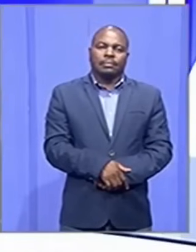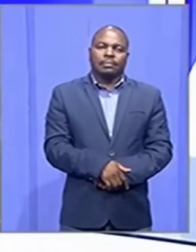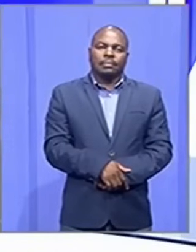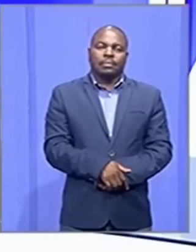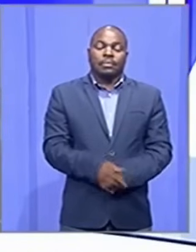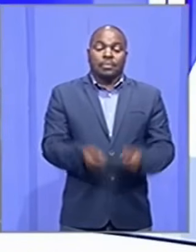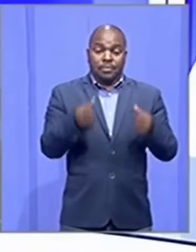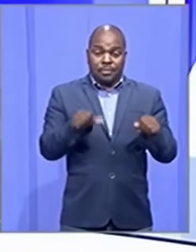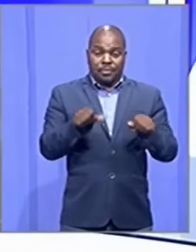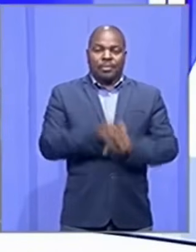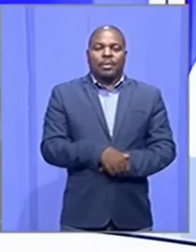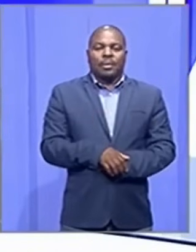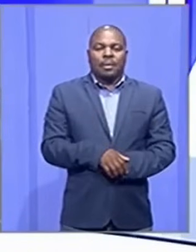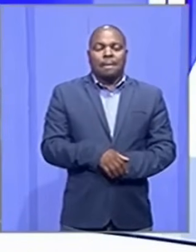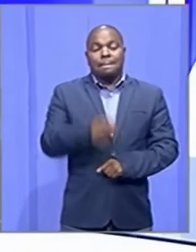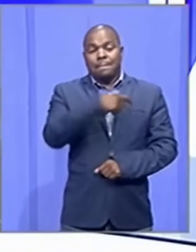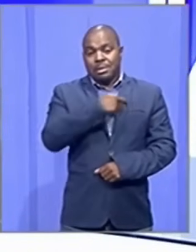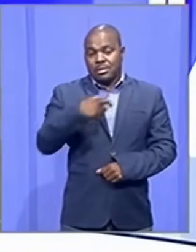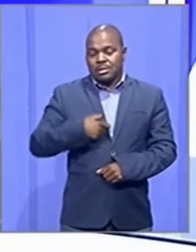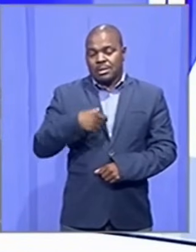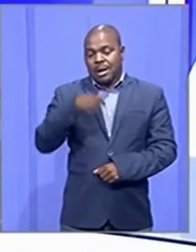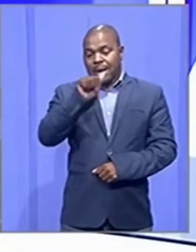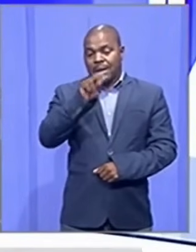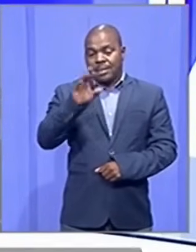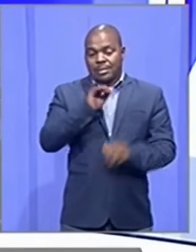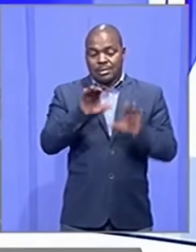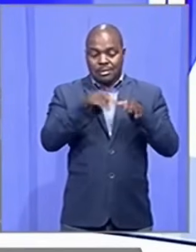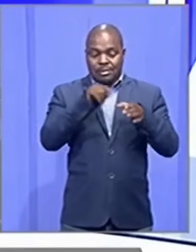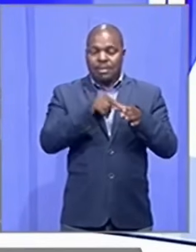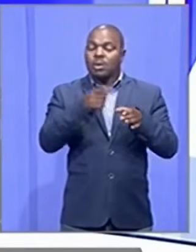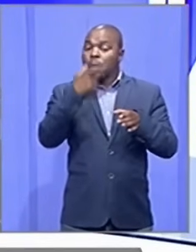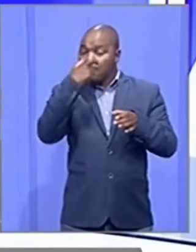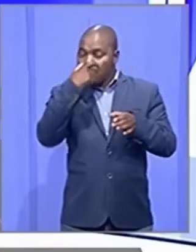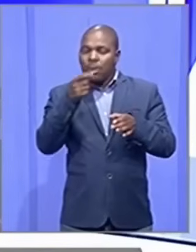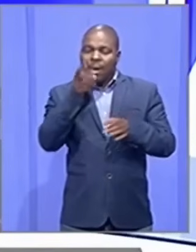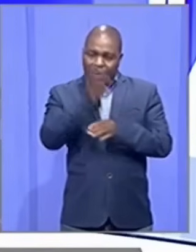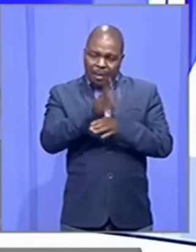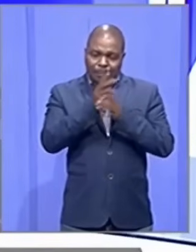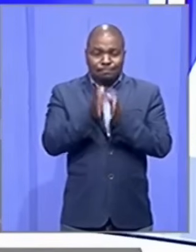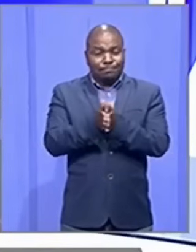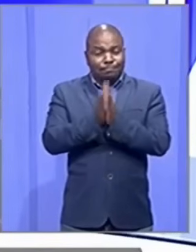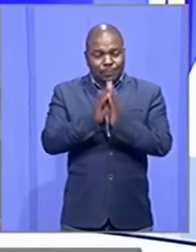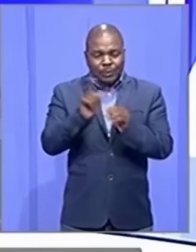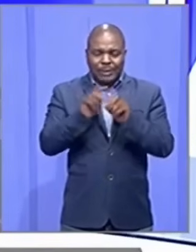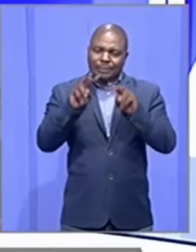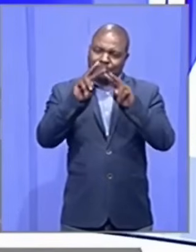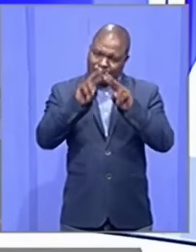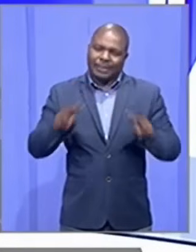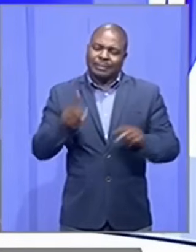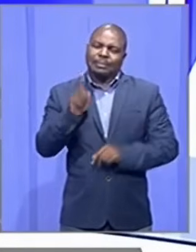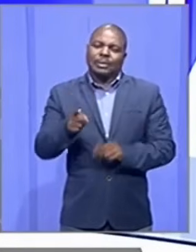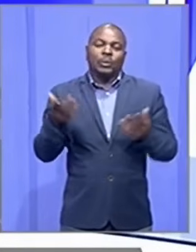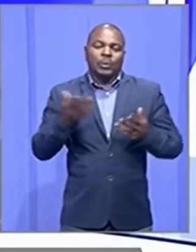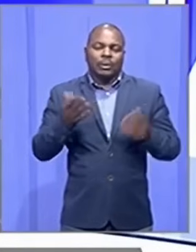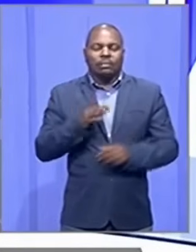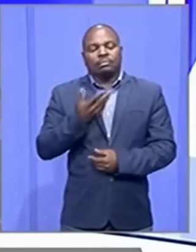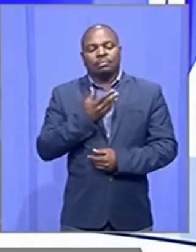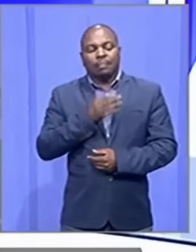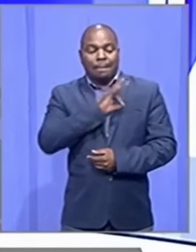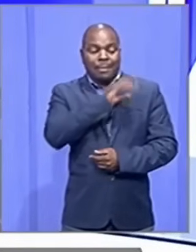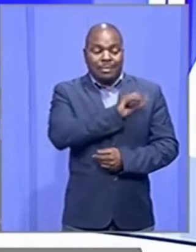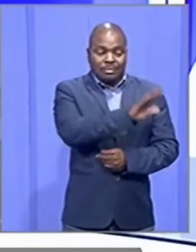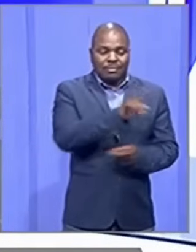Ha ditaba di sa le mothating ona mo presidente wa ANC Cyril Ramaphosa o buetse a etsa kgoeletso ya kgotso le khutso pakeng tsa Palestina mmoho le